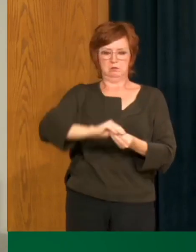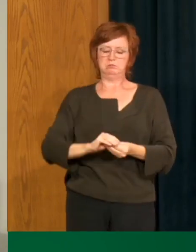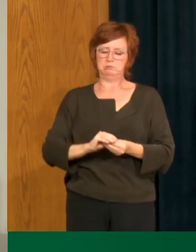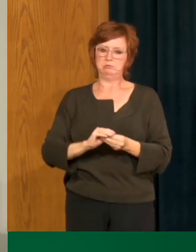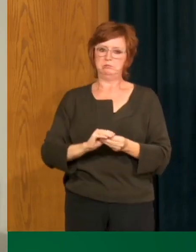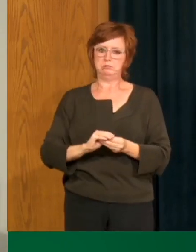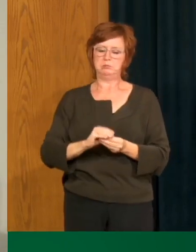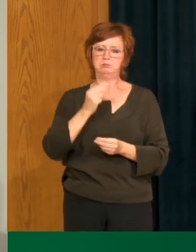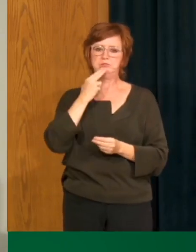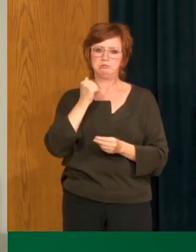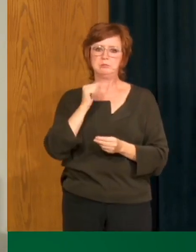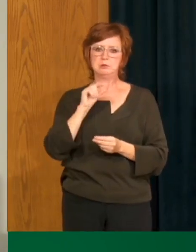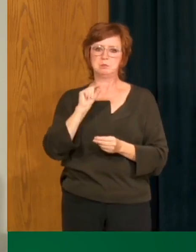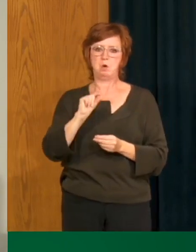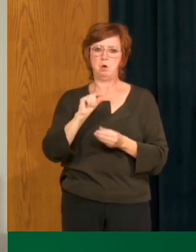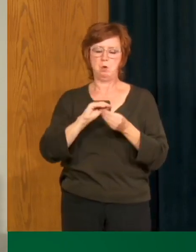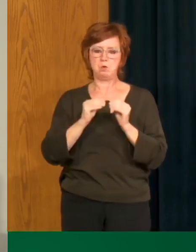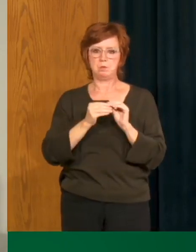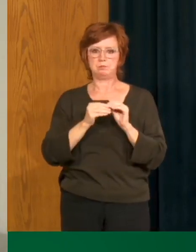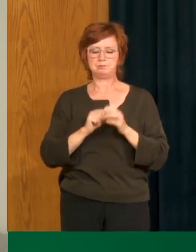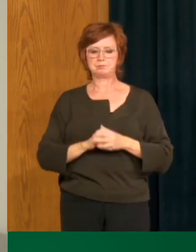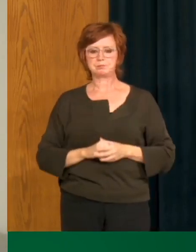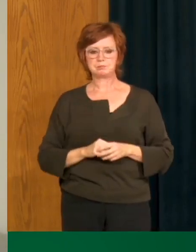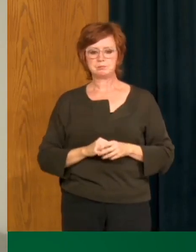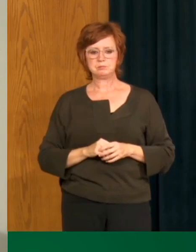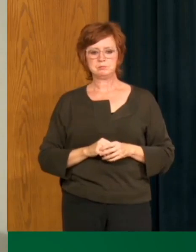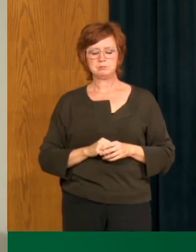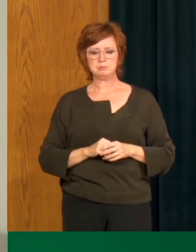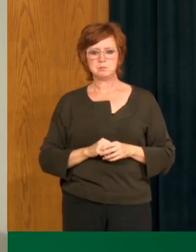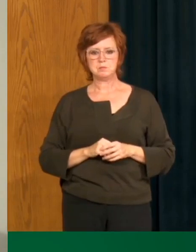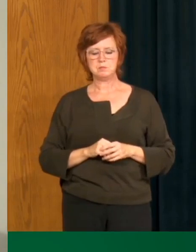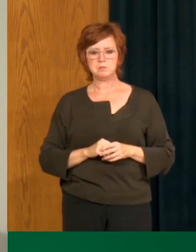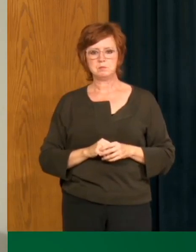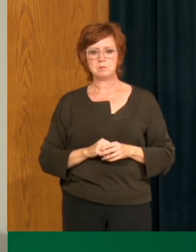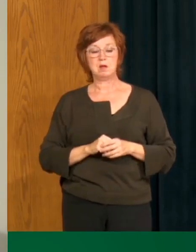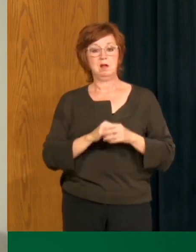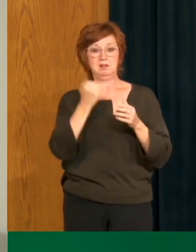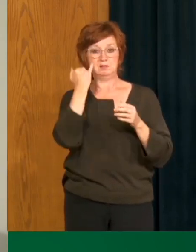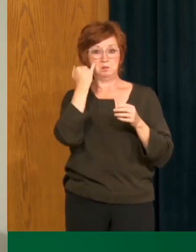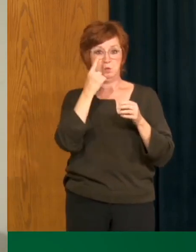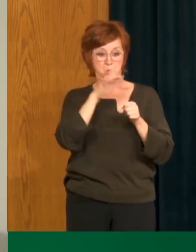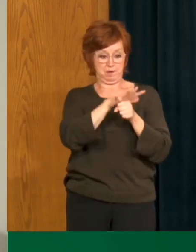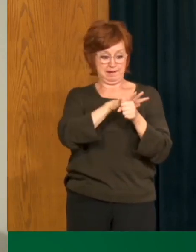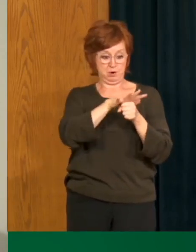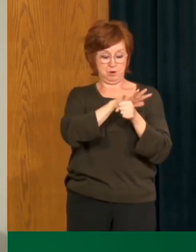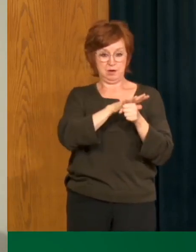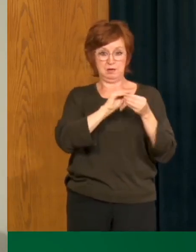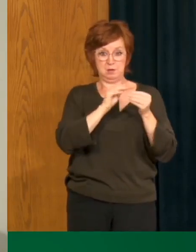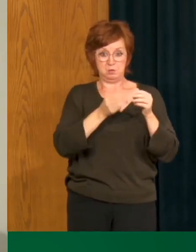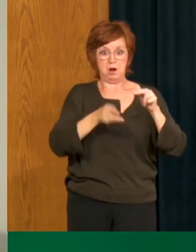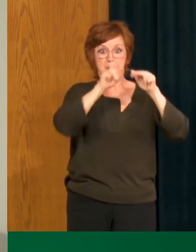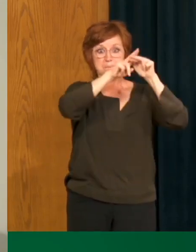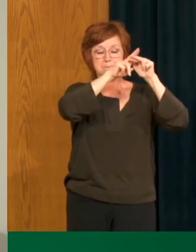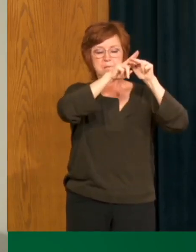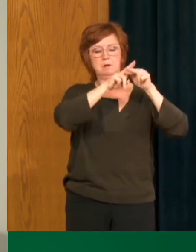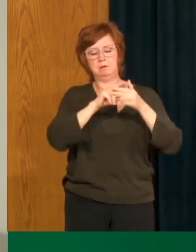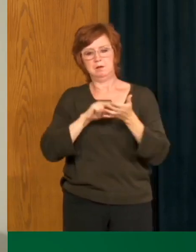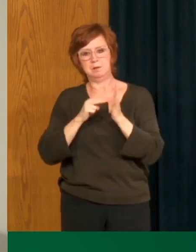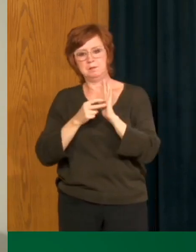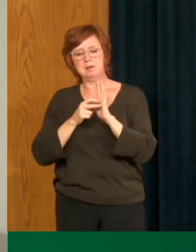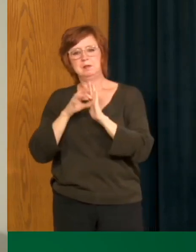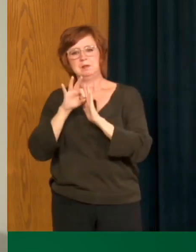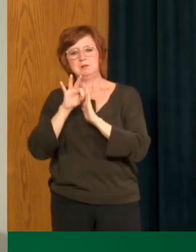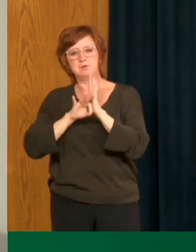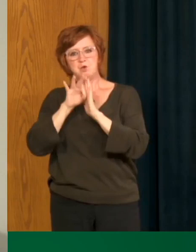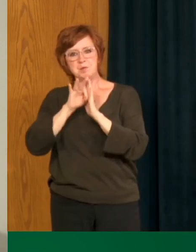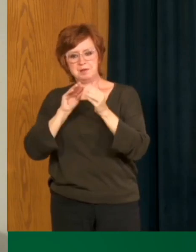of transmission and active case finding that does pull up the RT, especially at a local level, but also to an extent at a provincial level.